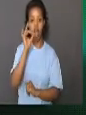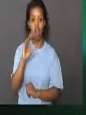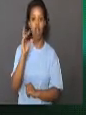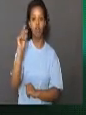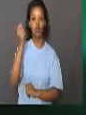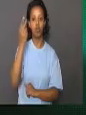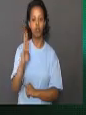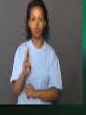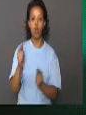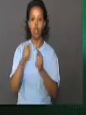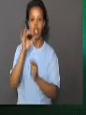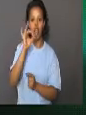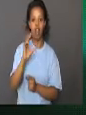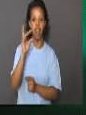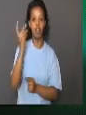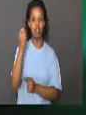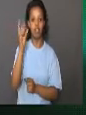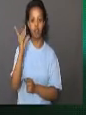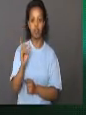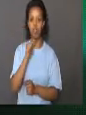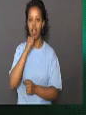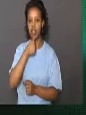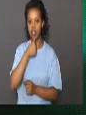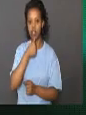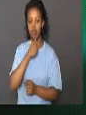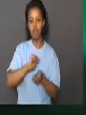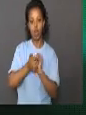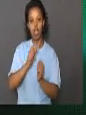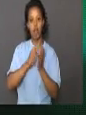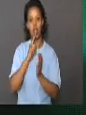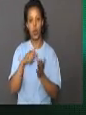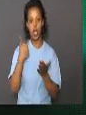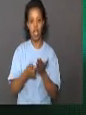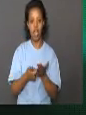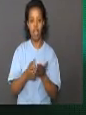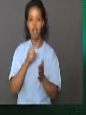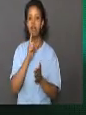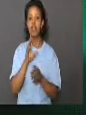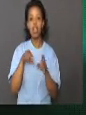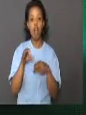into lactic acid, which causes the milk to curdle.